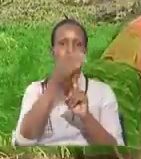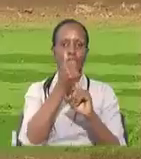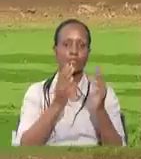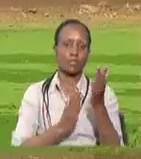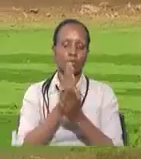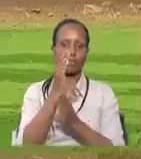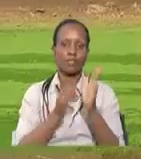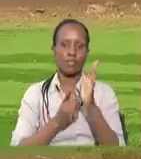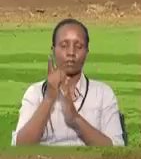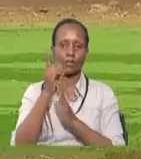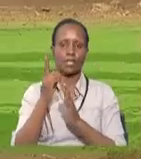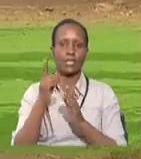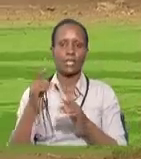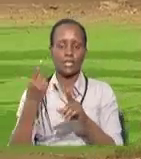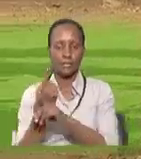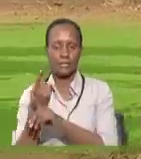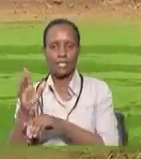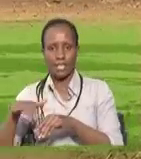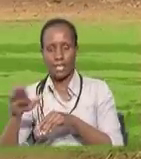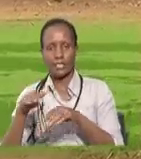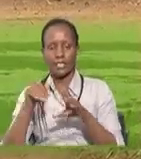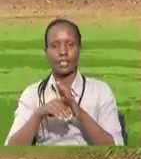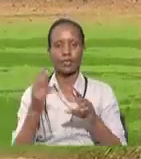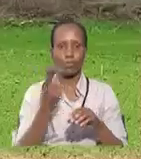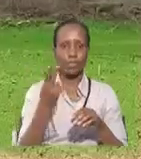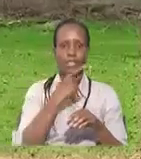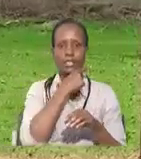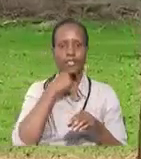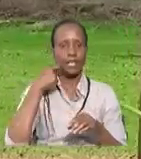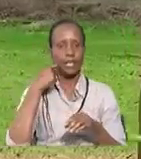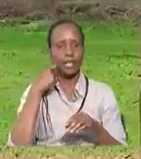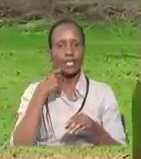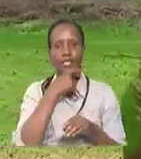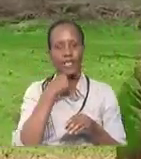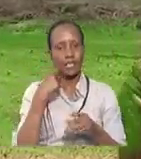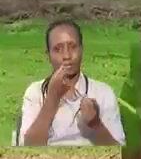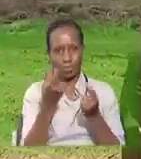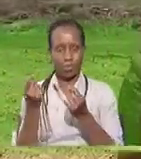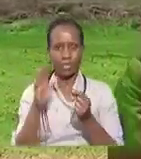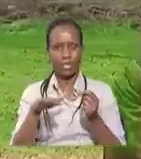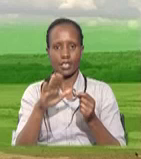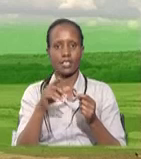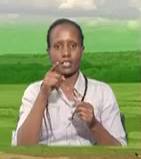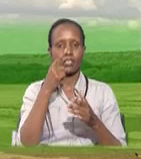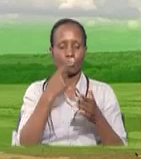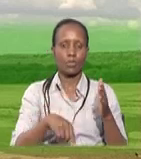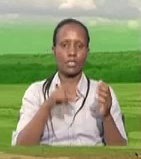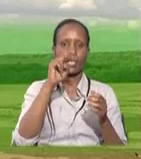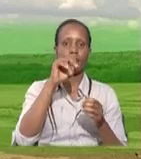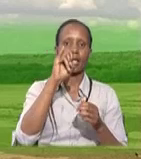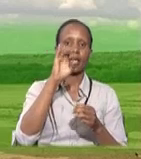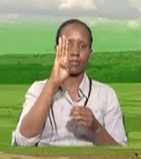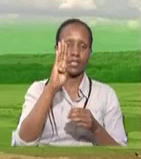through developing of more irrigable areas in arid and semi-arid lands. This is what the